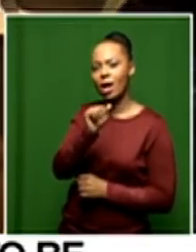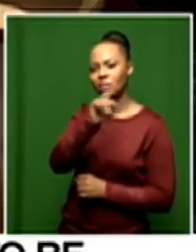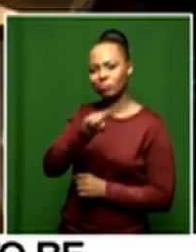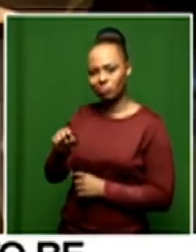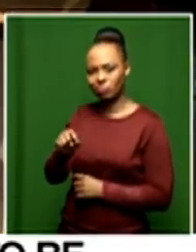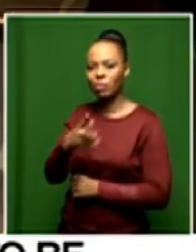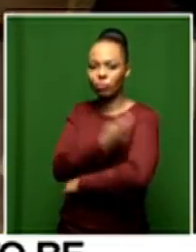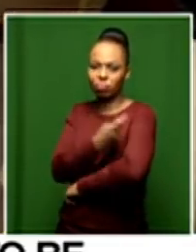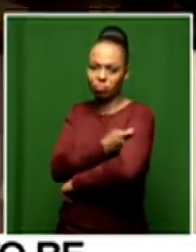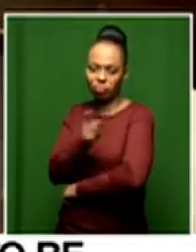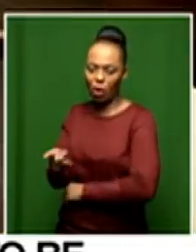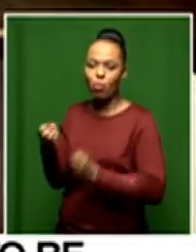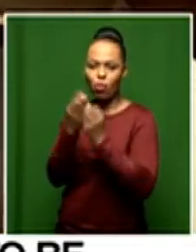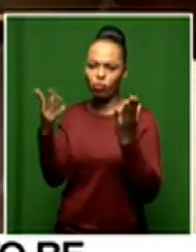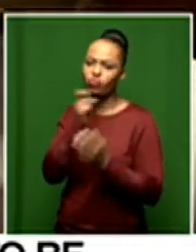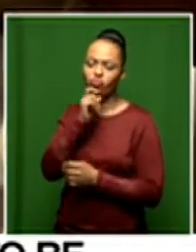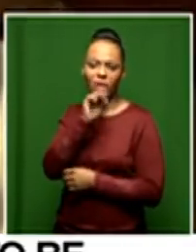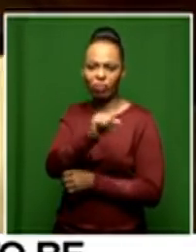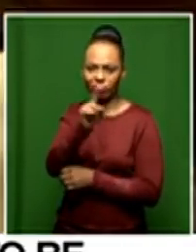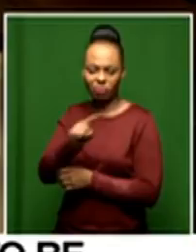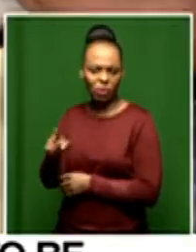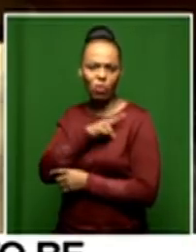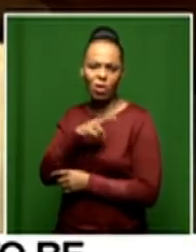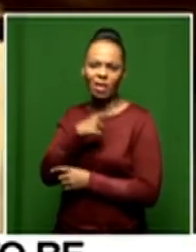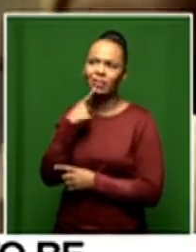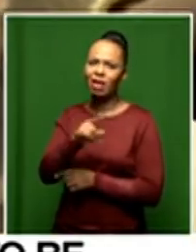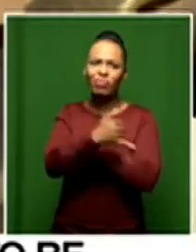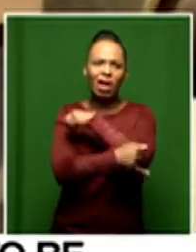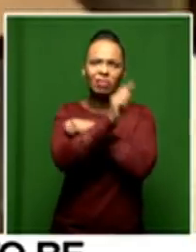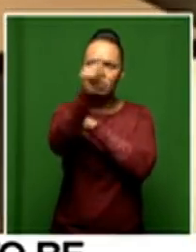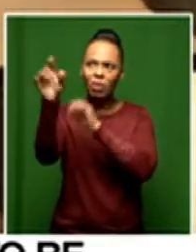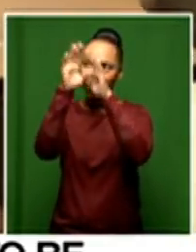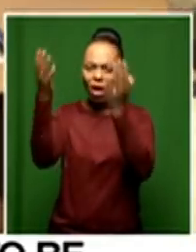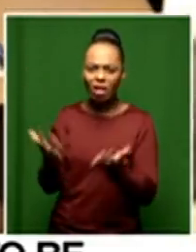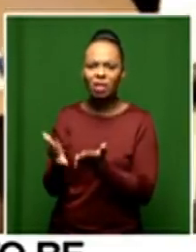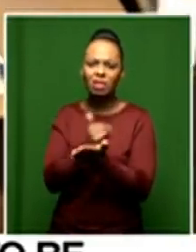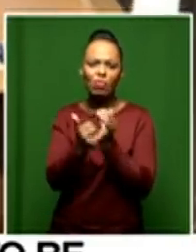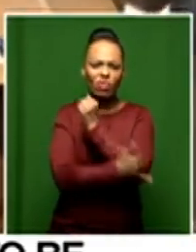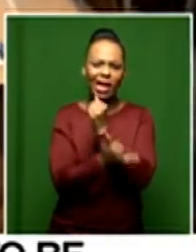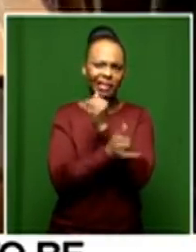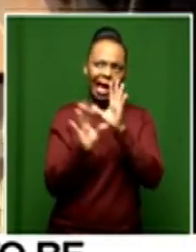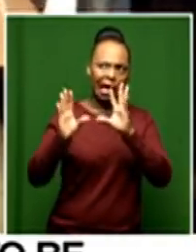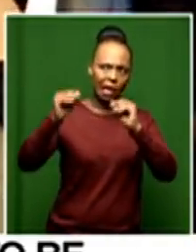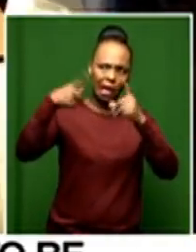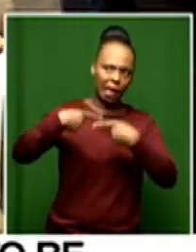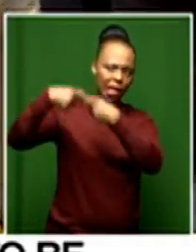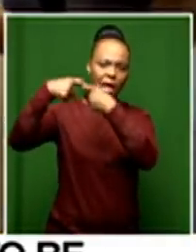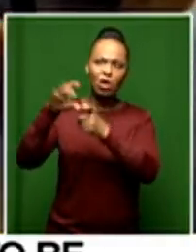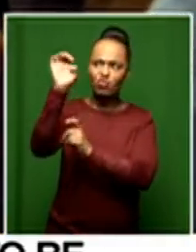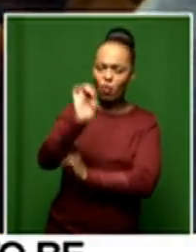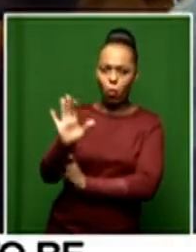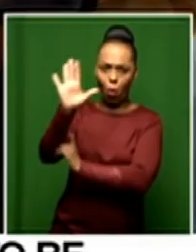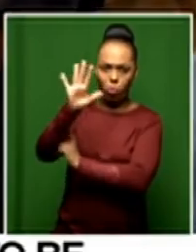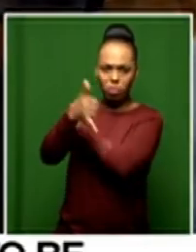because obviously there have been a lot of alarm bells ringing around the world in terms of some countries stopping, Europe even expressing that they